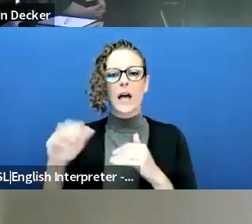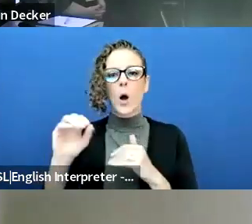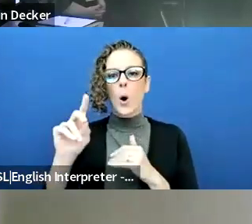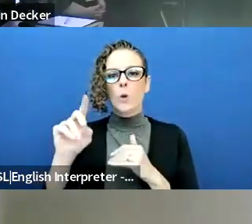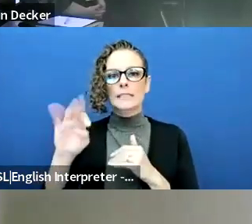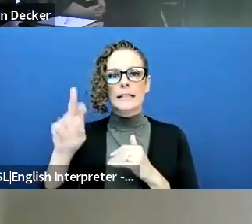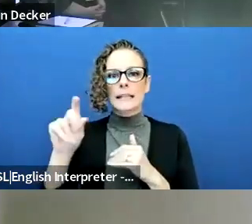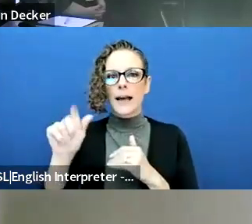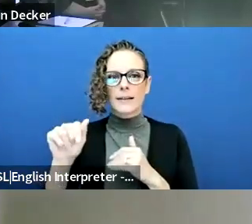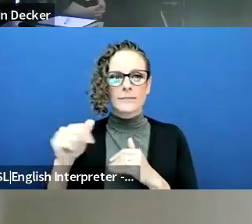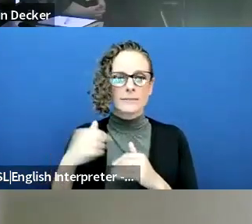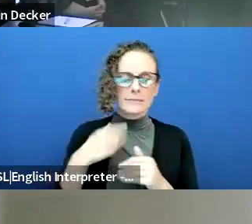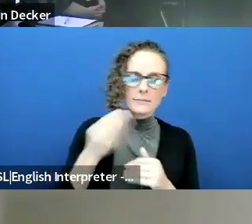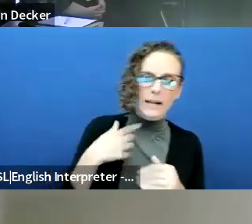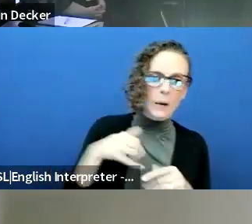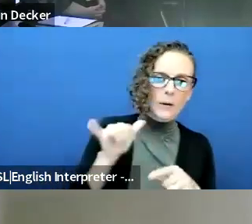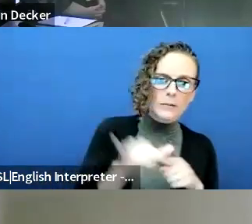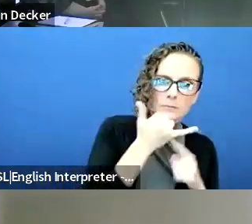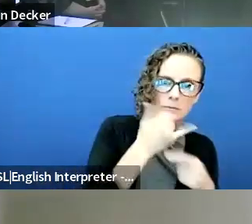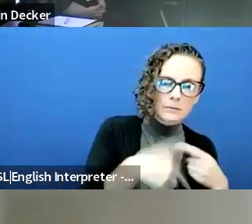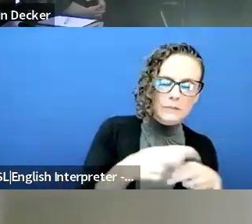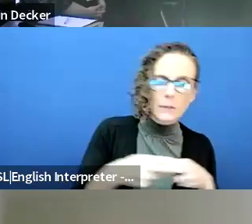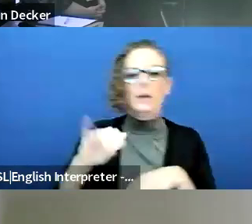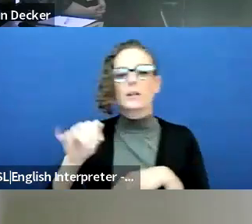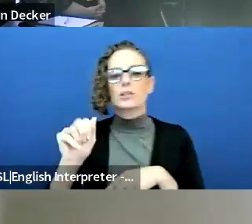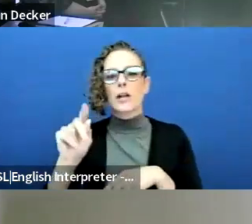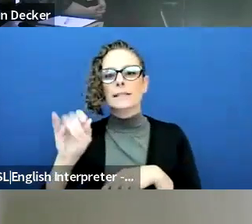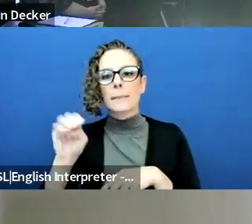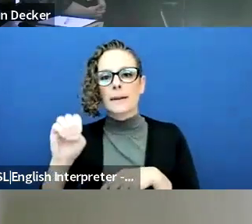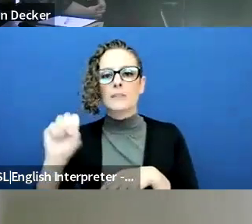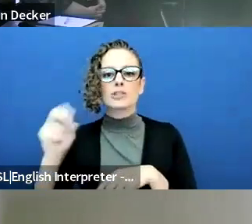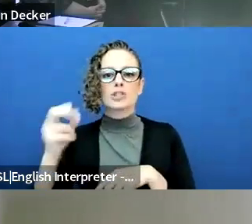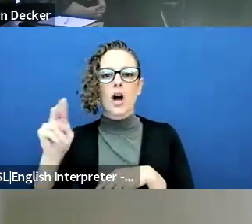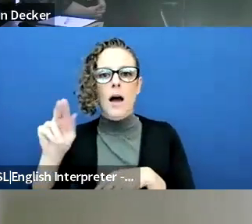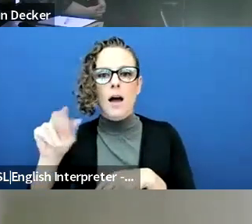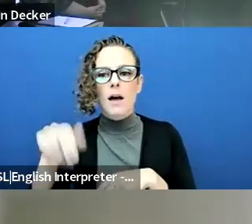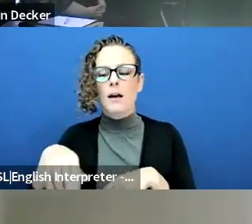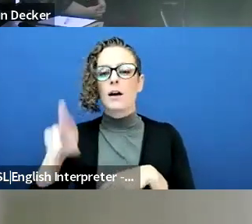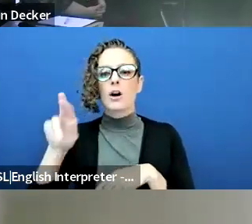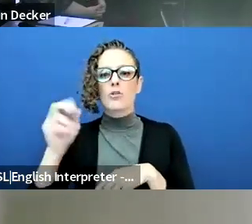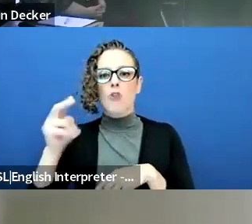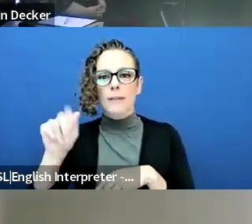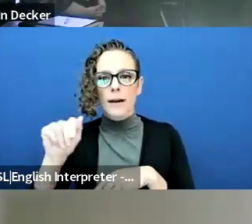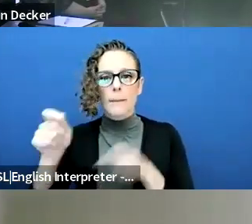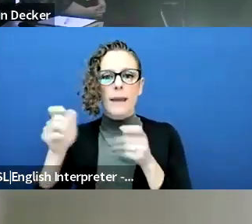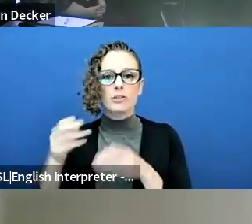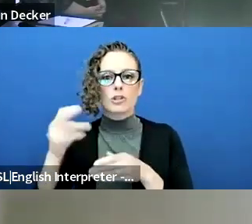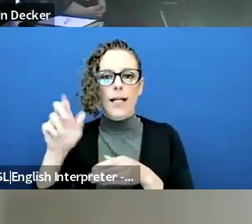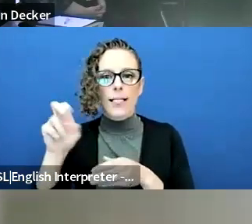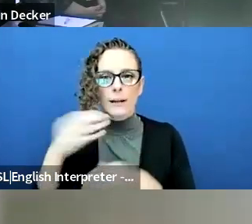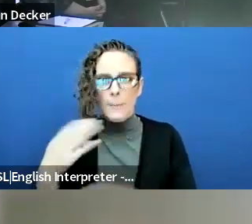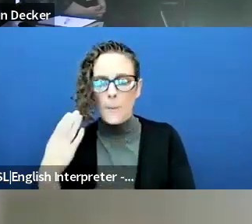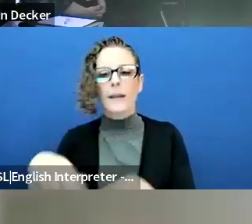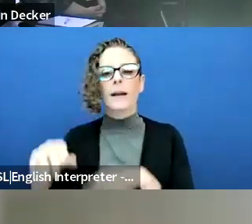Odelia as well. I see Jaslyn and Shauna from Community Services, and Rhonda and our manager Helen. Good morning. And I see